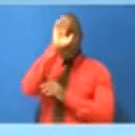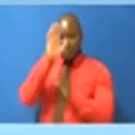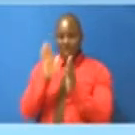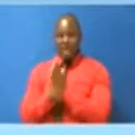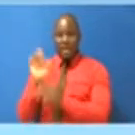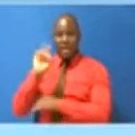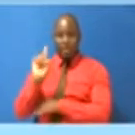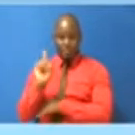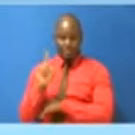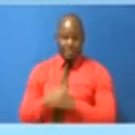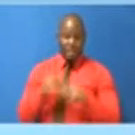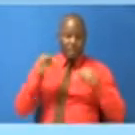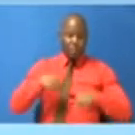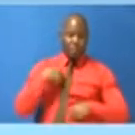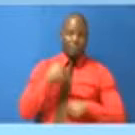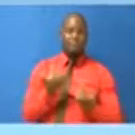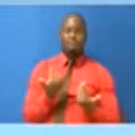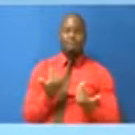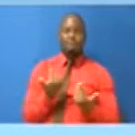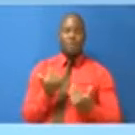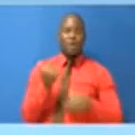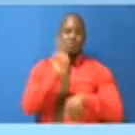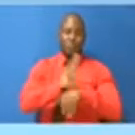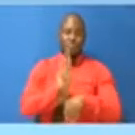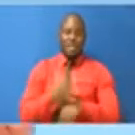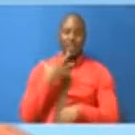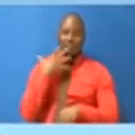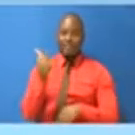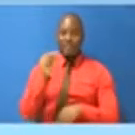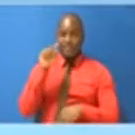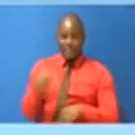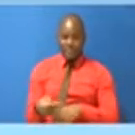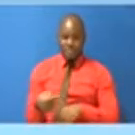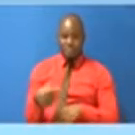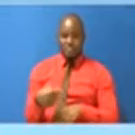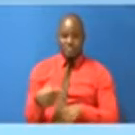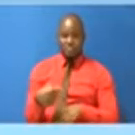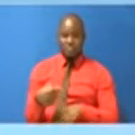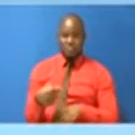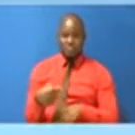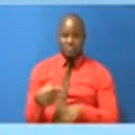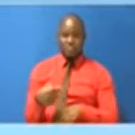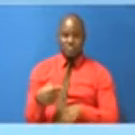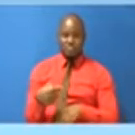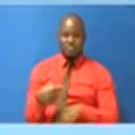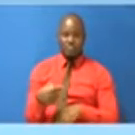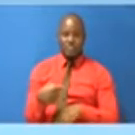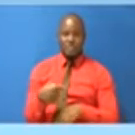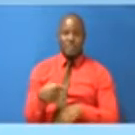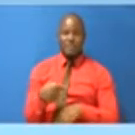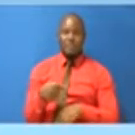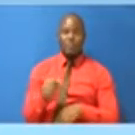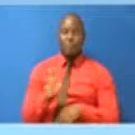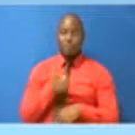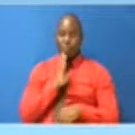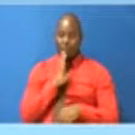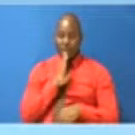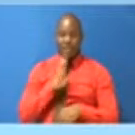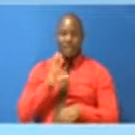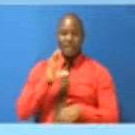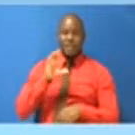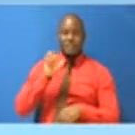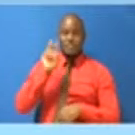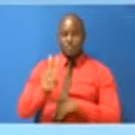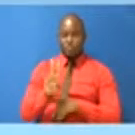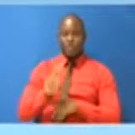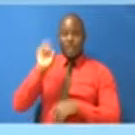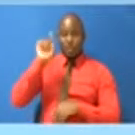nairobi because today we are consuming 500 000 cubic meters of water every